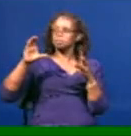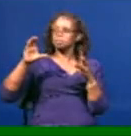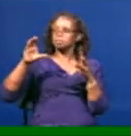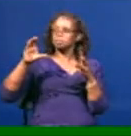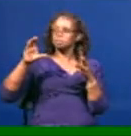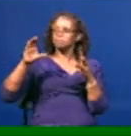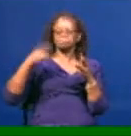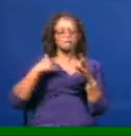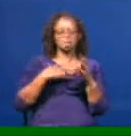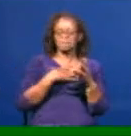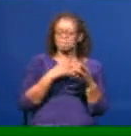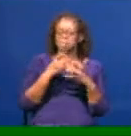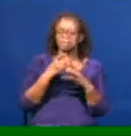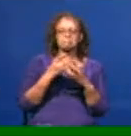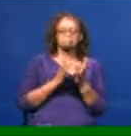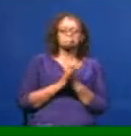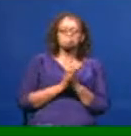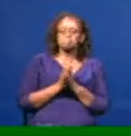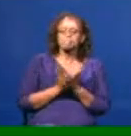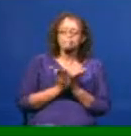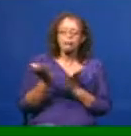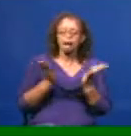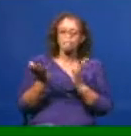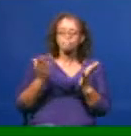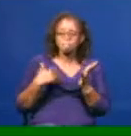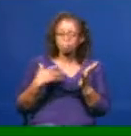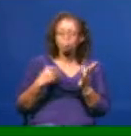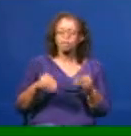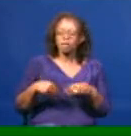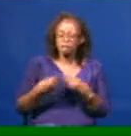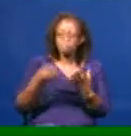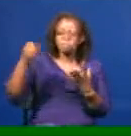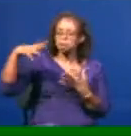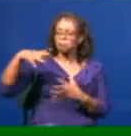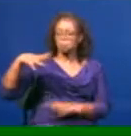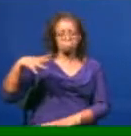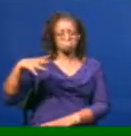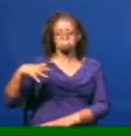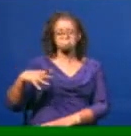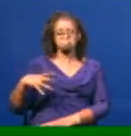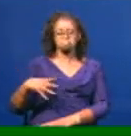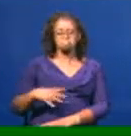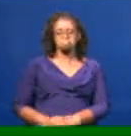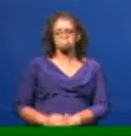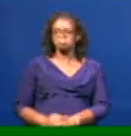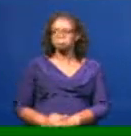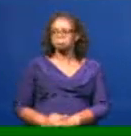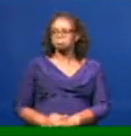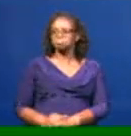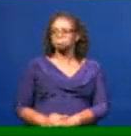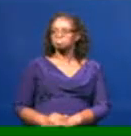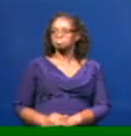in serving the citizens and giving power to its citizens and to the